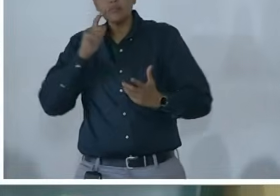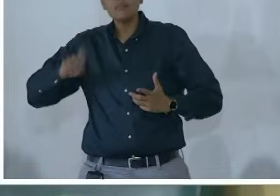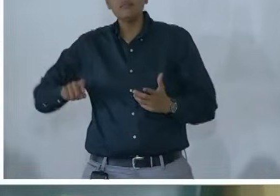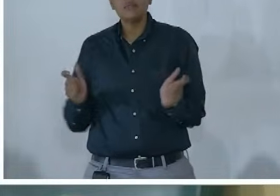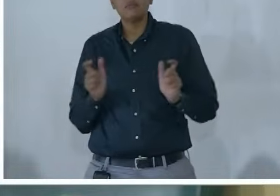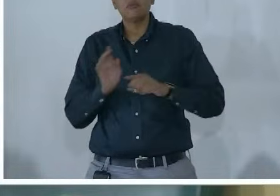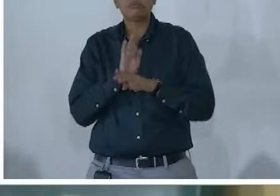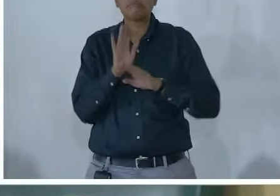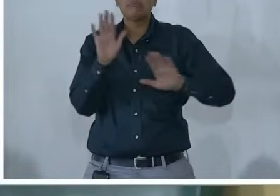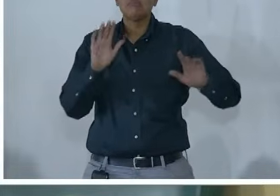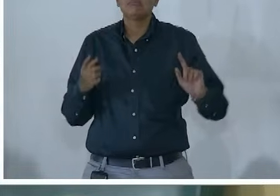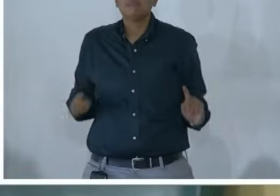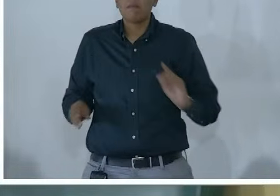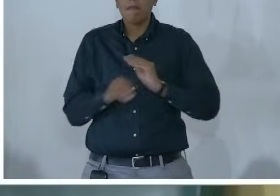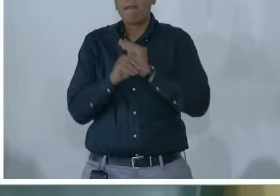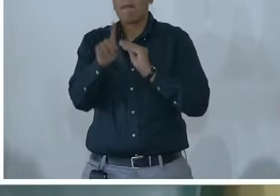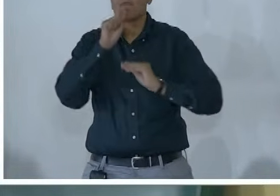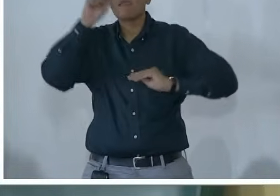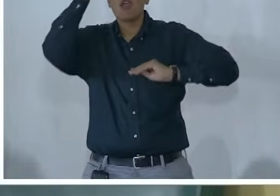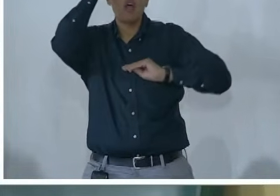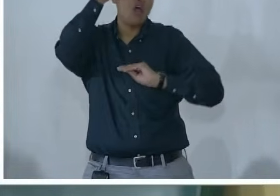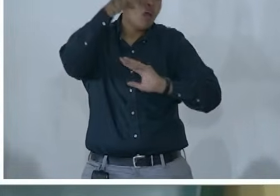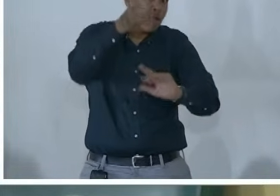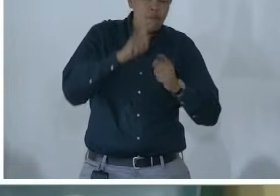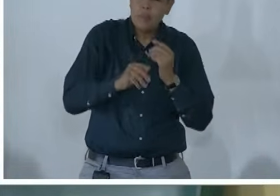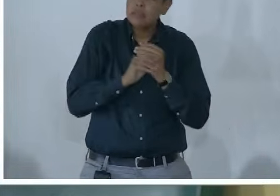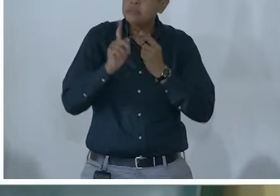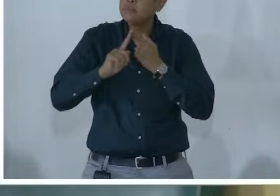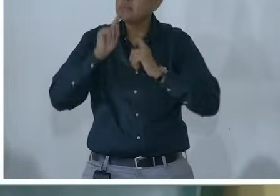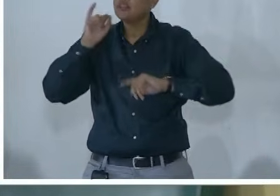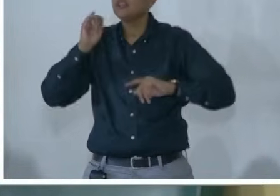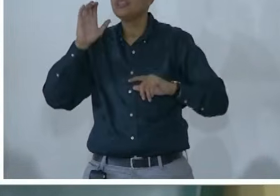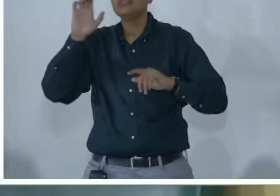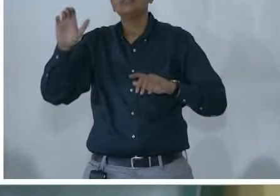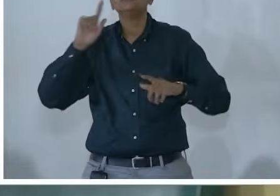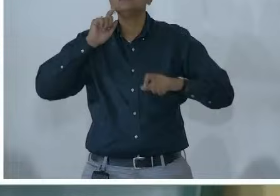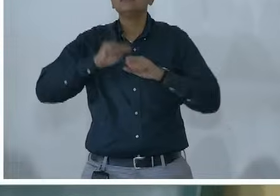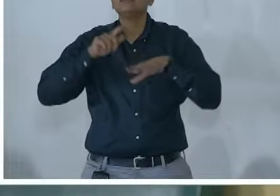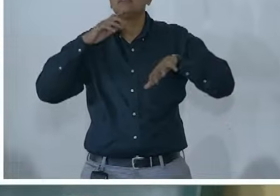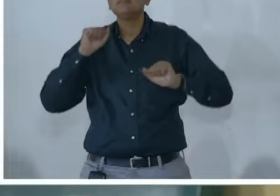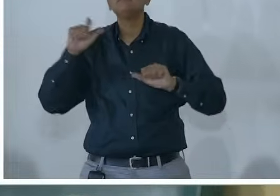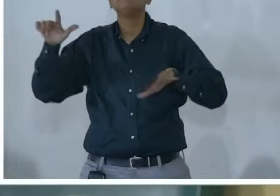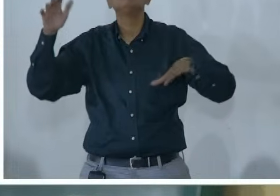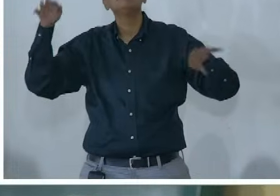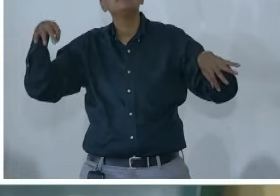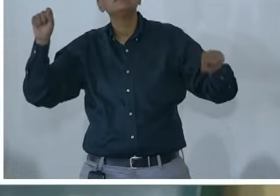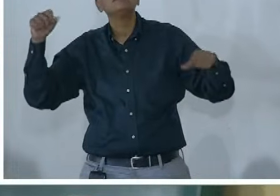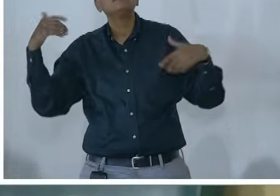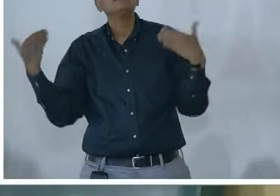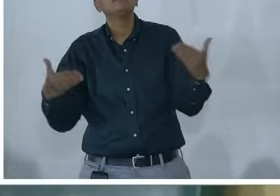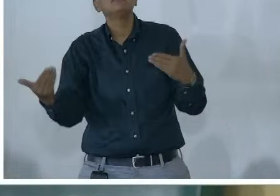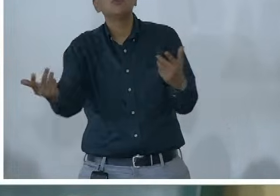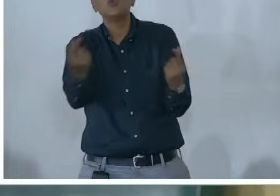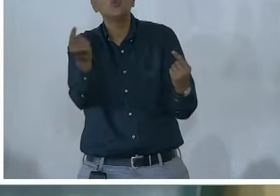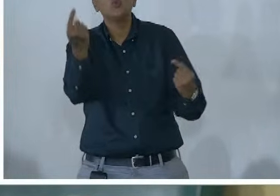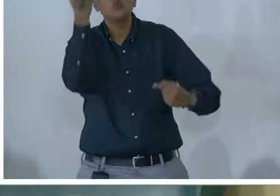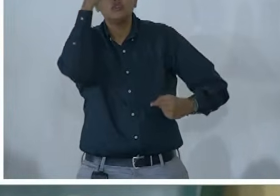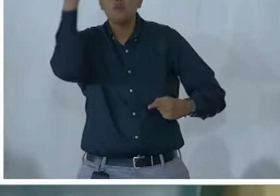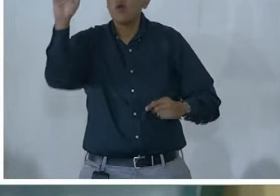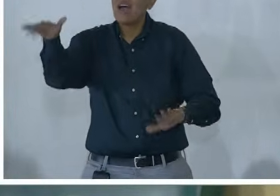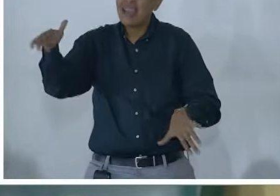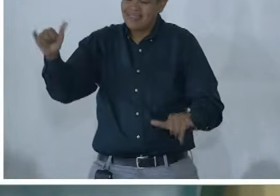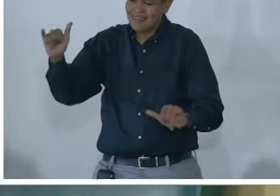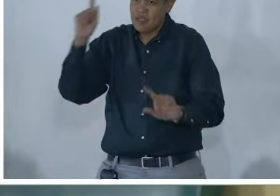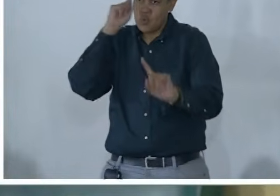smaller businesses, the government and the JSE are taking decisive steps towards the